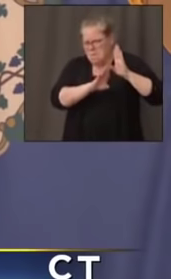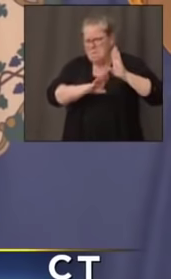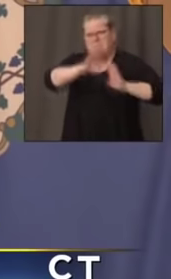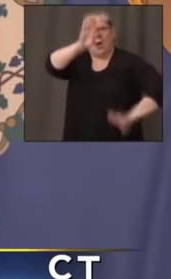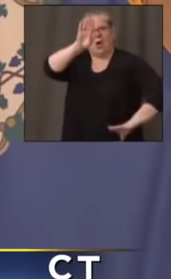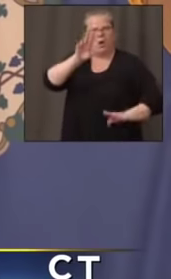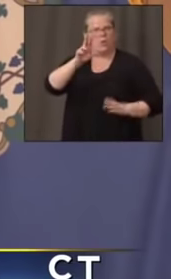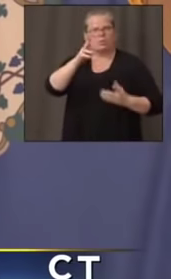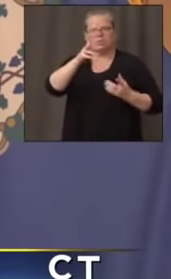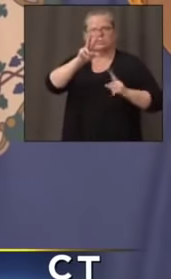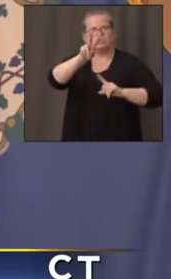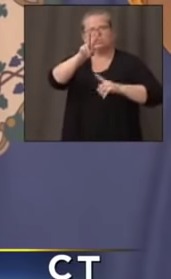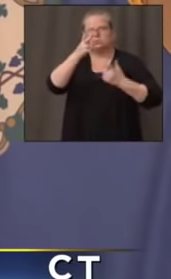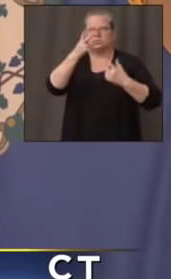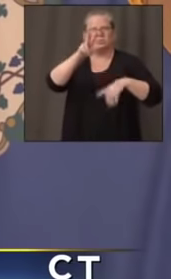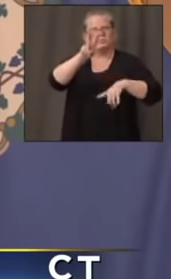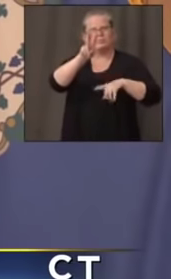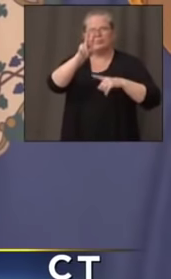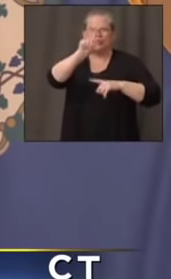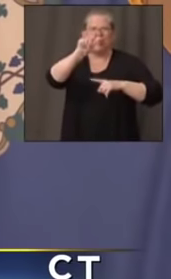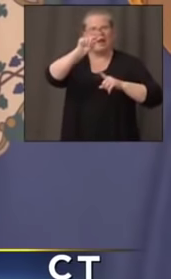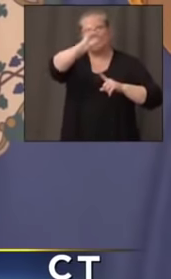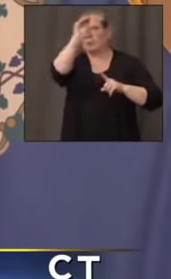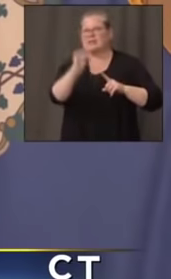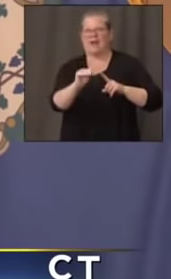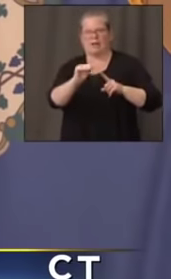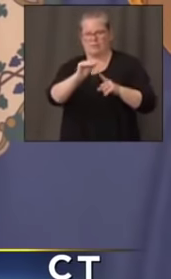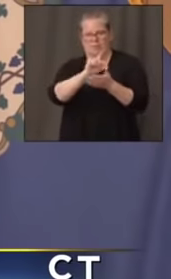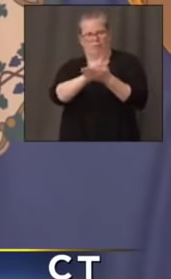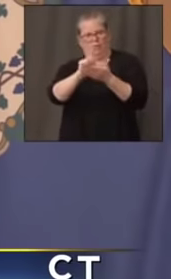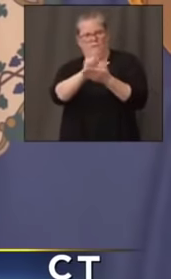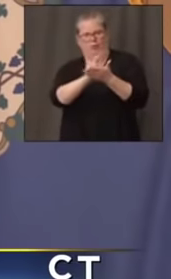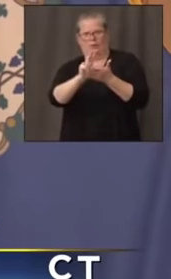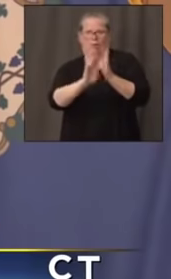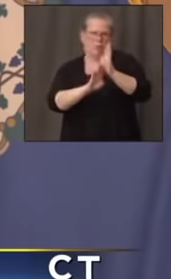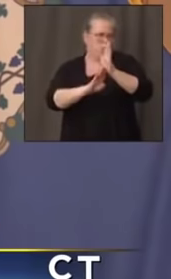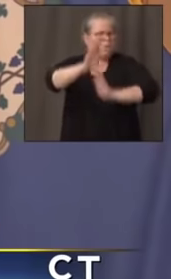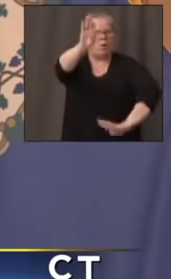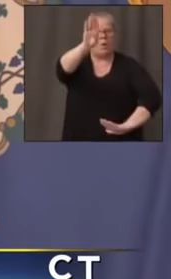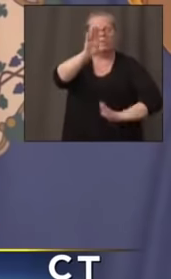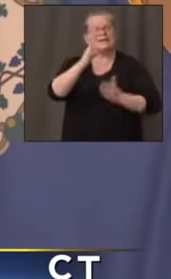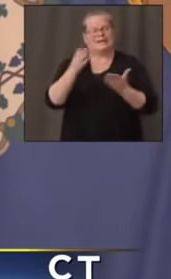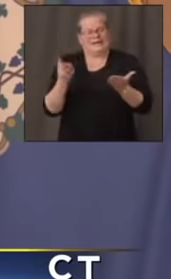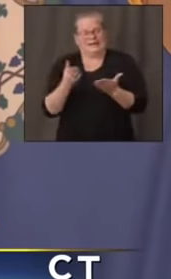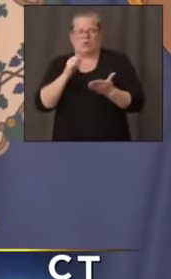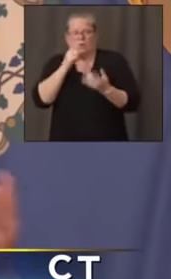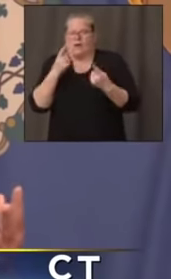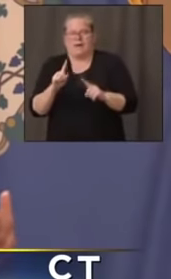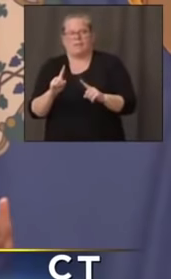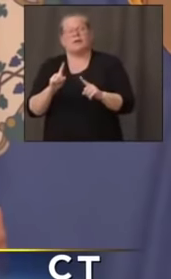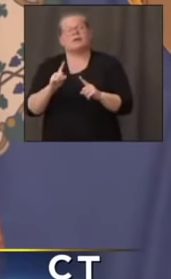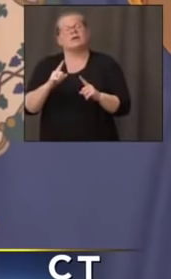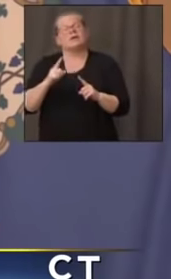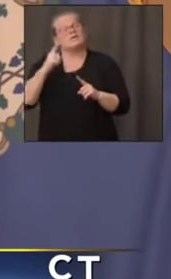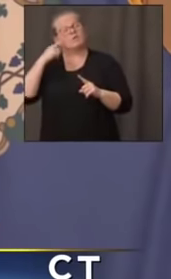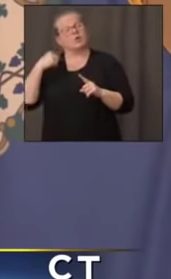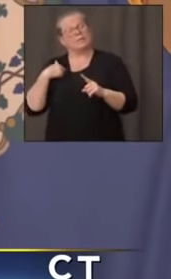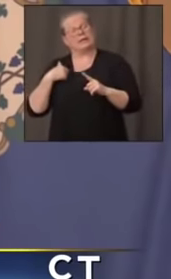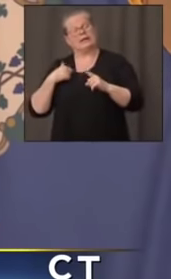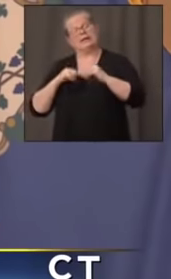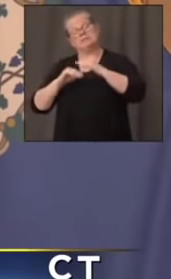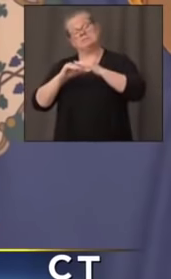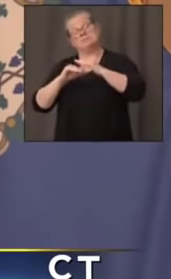happen. I think I look at that 5% number as a number that, in terms of infections, that is a red flag to